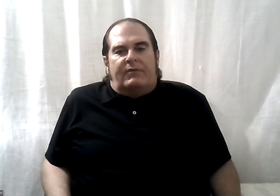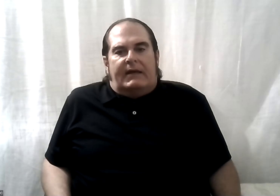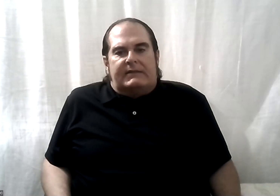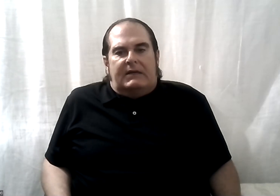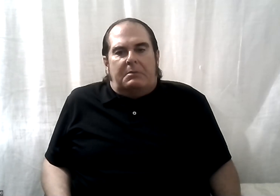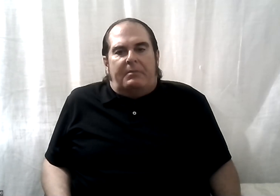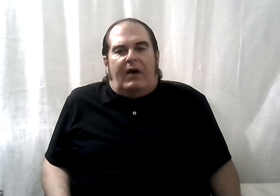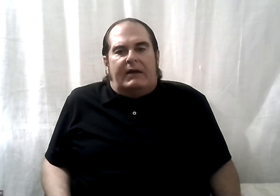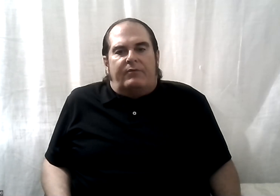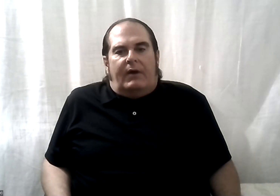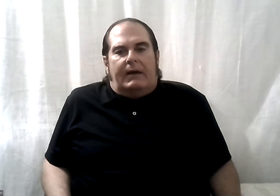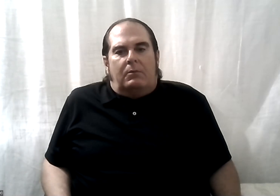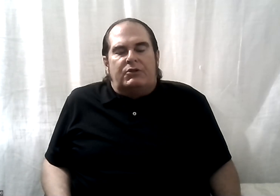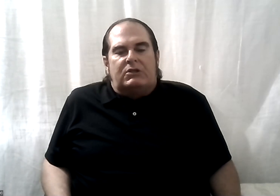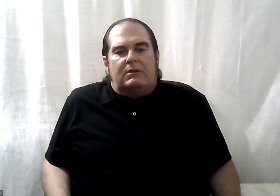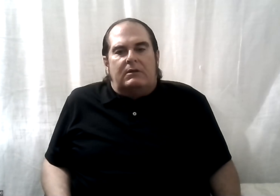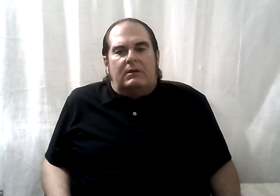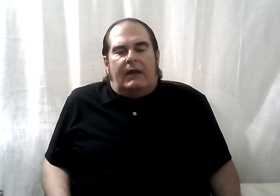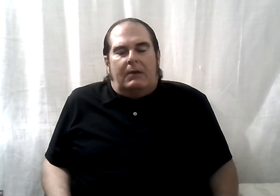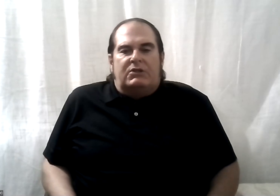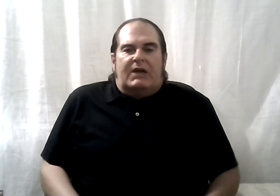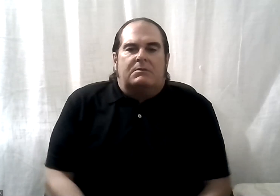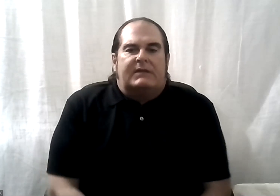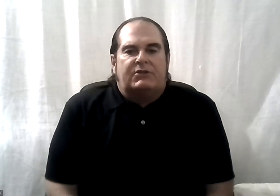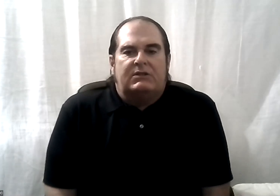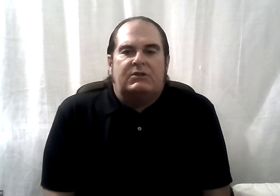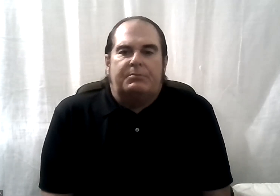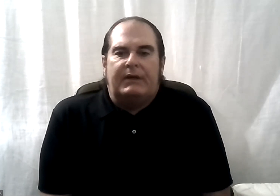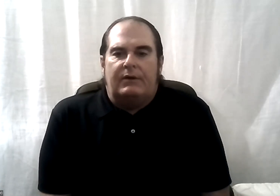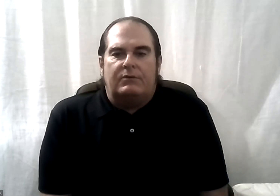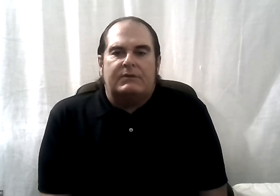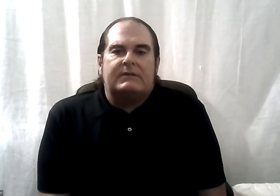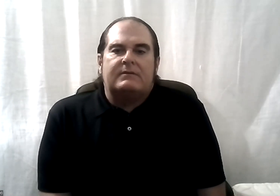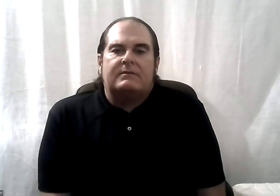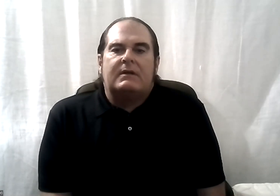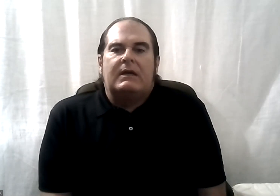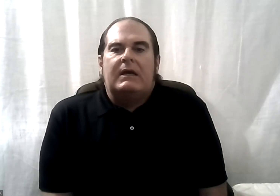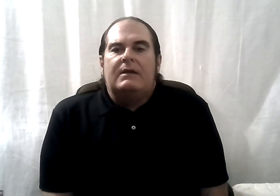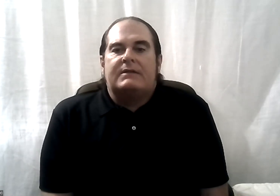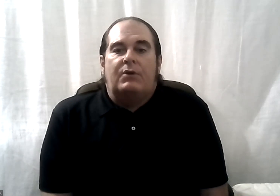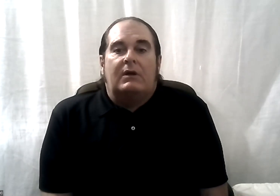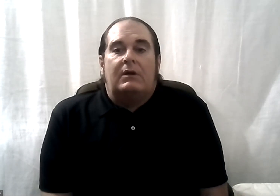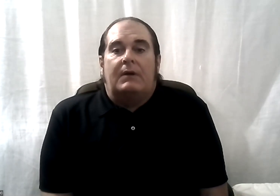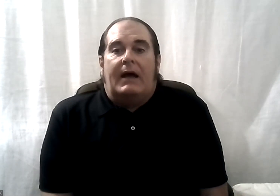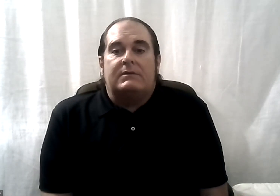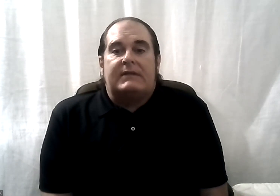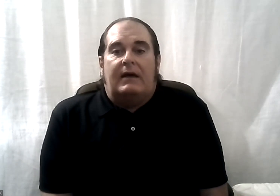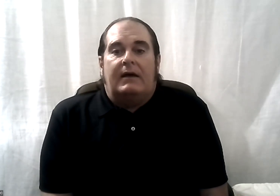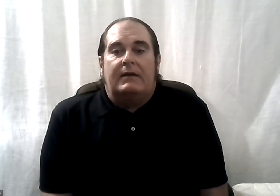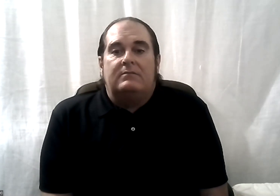the different things that need to be provided for language acquisition to peers. So you